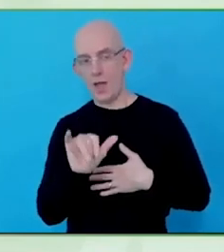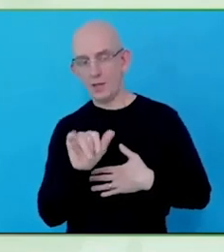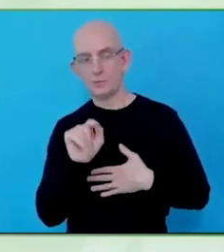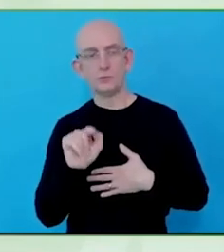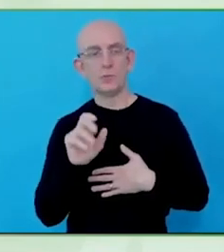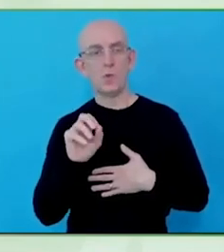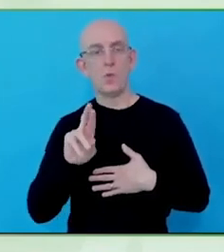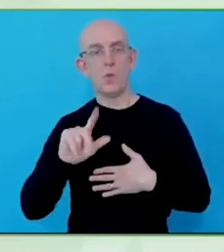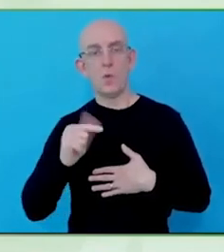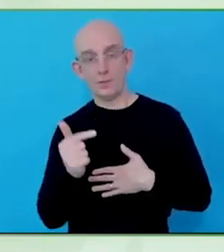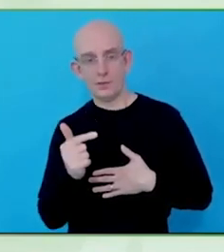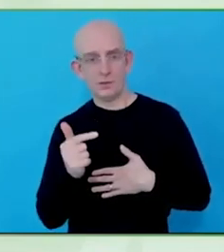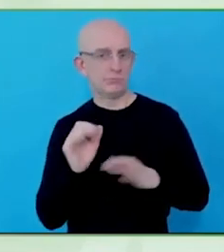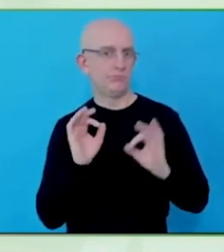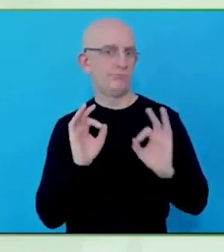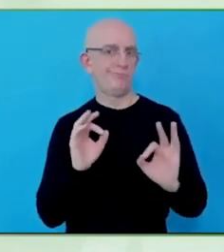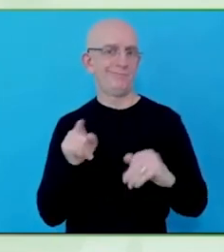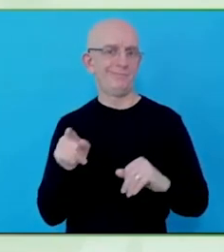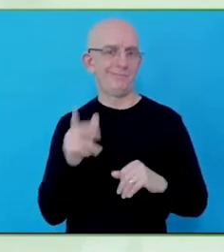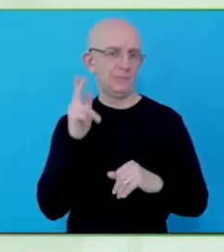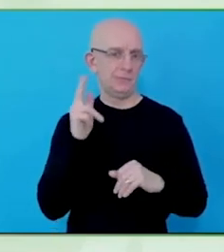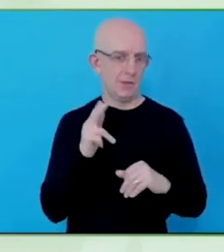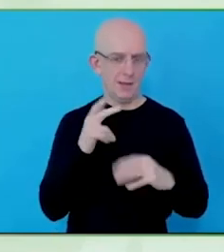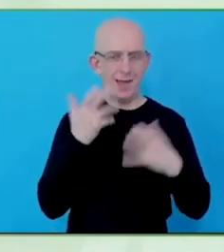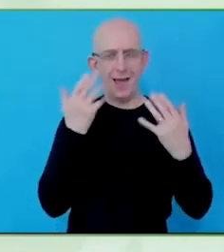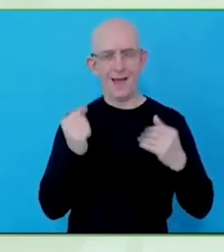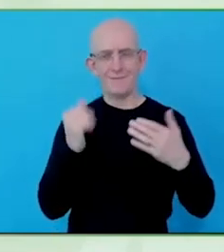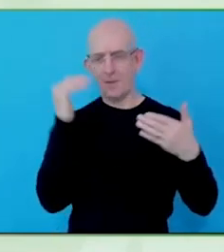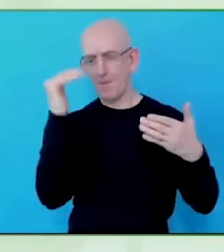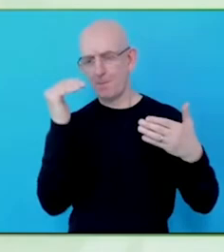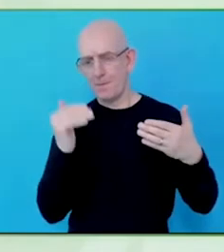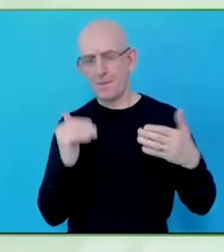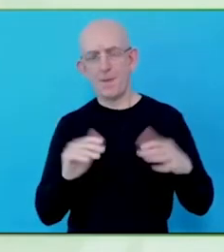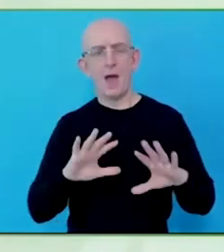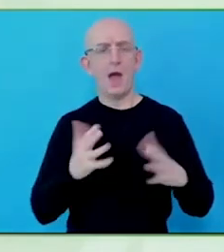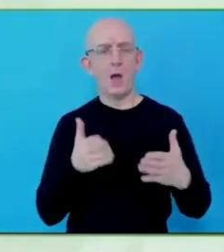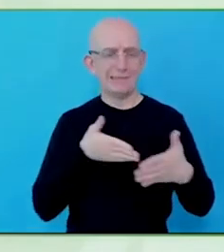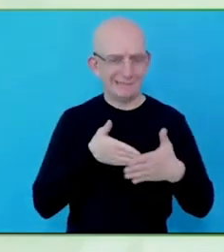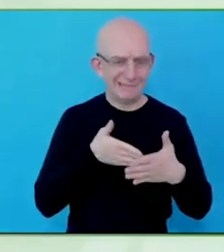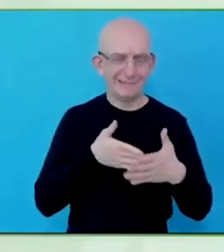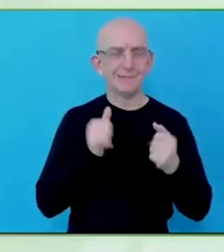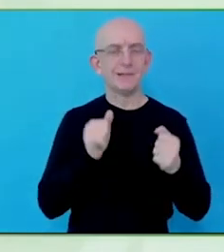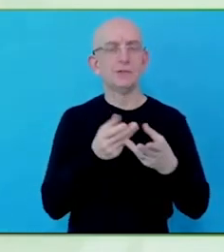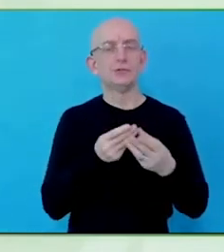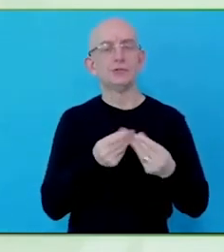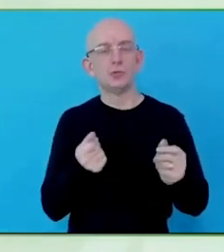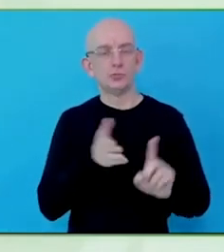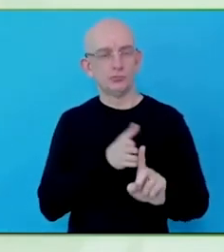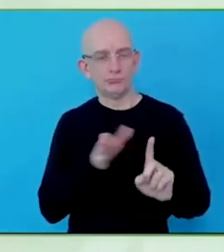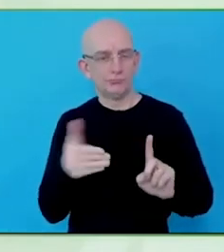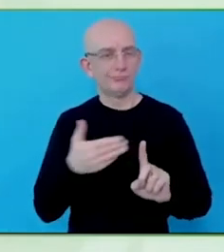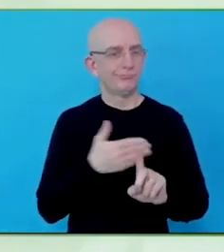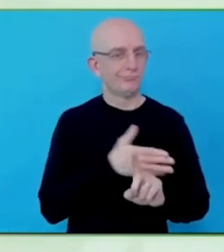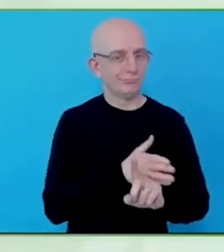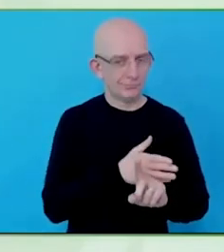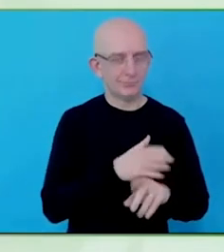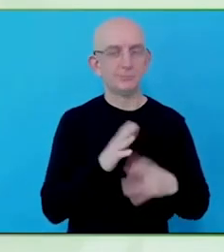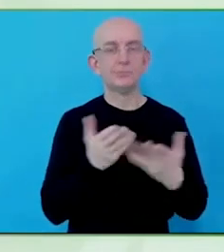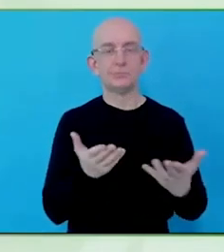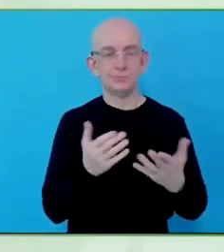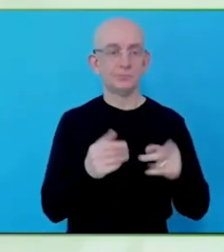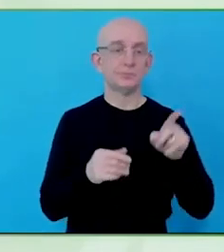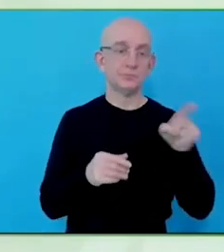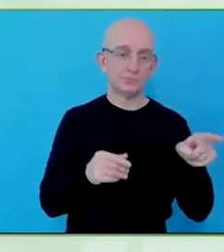I do need to add W3C. So there's the Web Accessibility Initiative, which we and W3C are